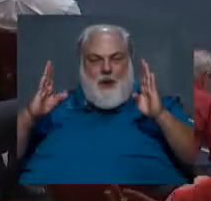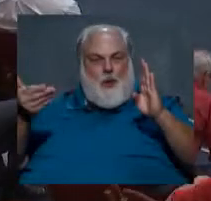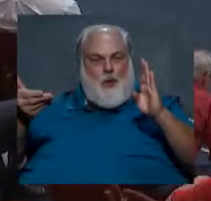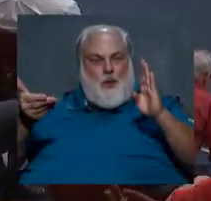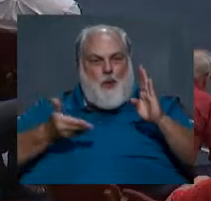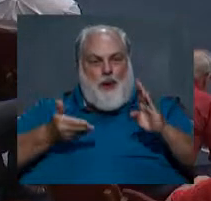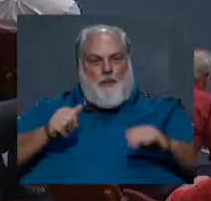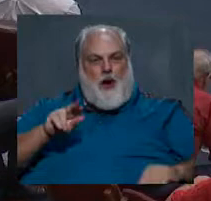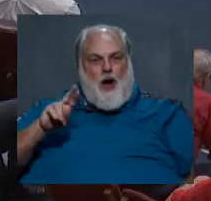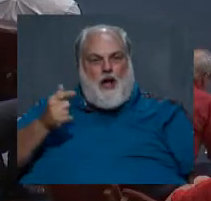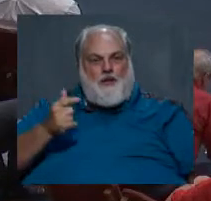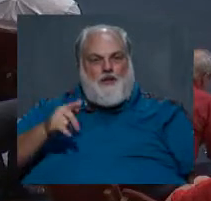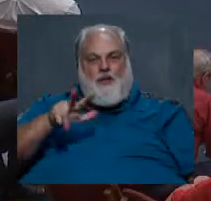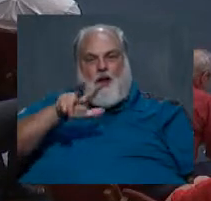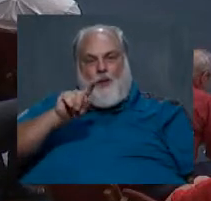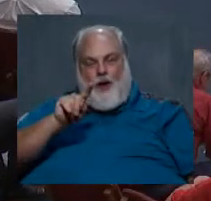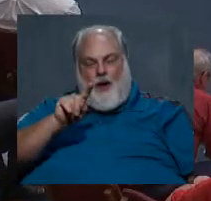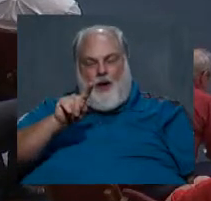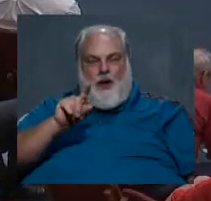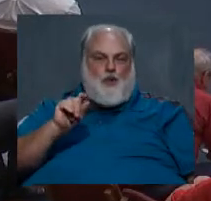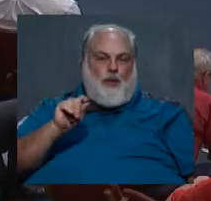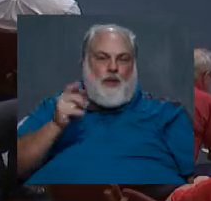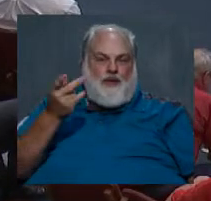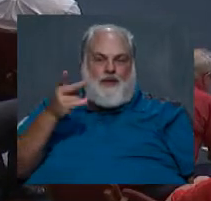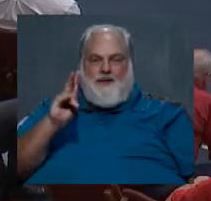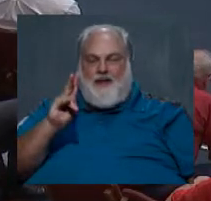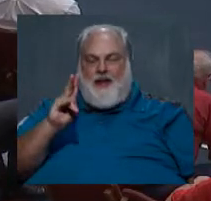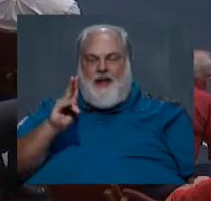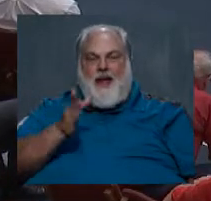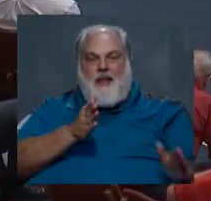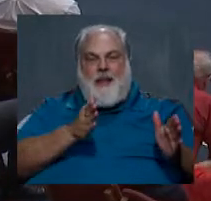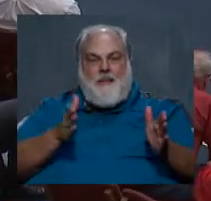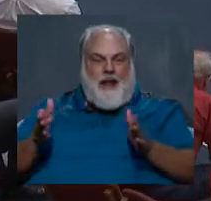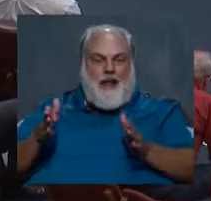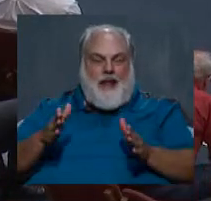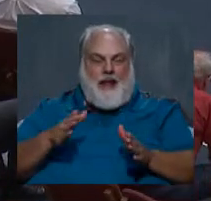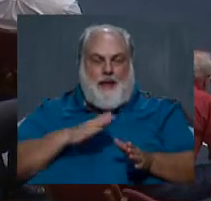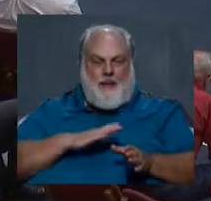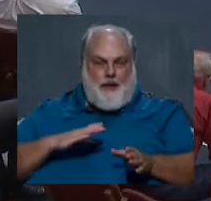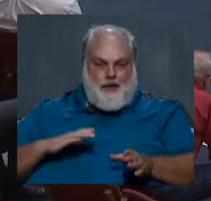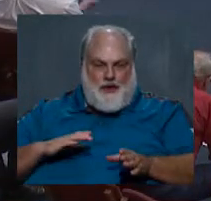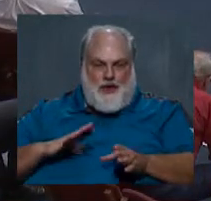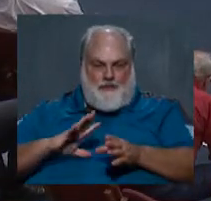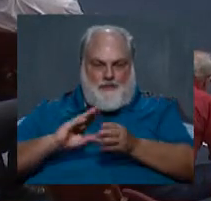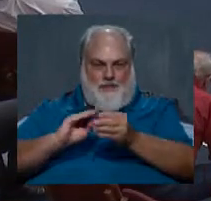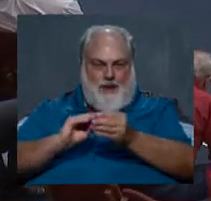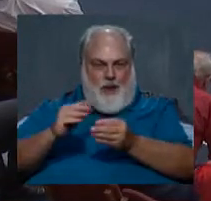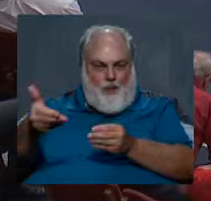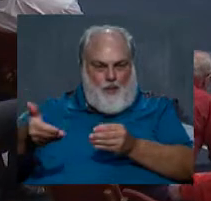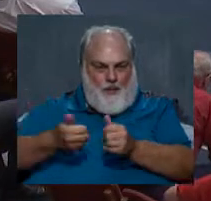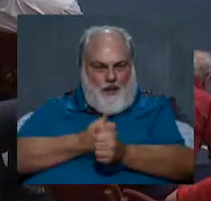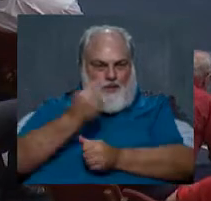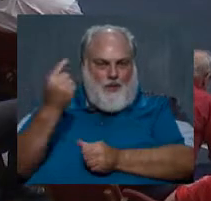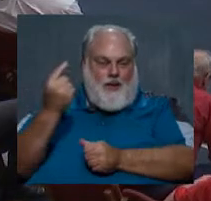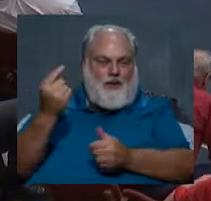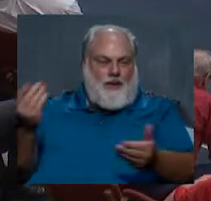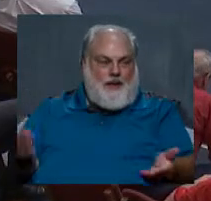Welcome to the August 31st, 2017 meeting of Little Rock Planning Commission. I want to welcome everyone here as we convene.